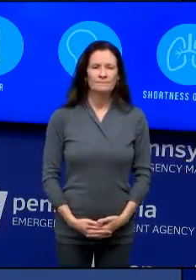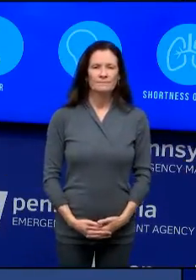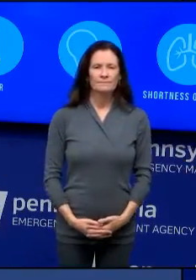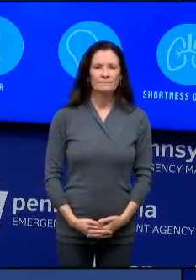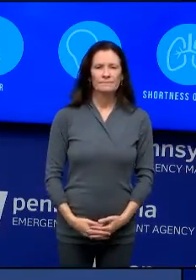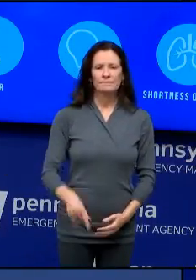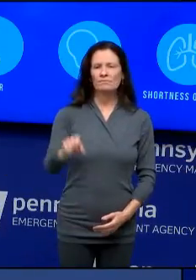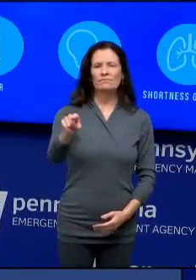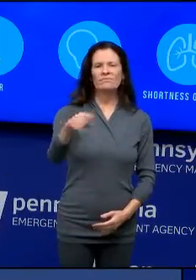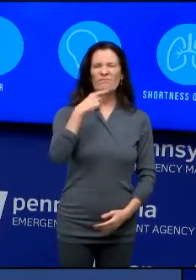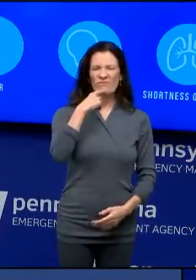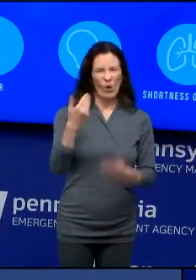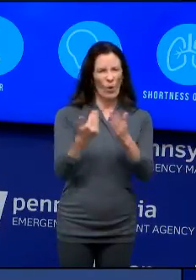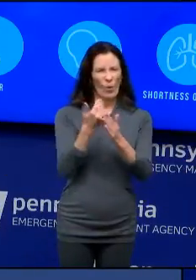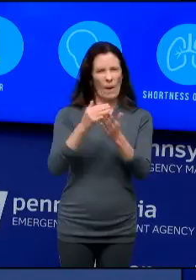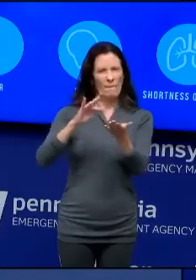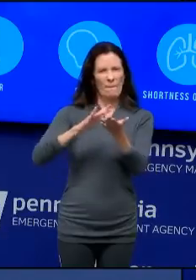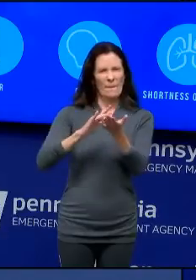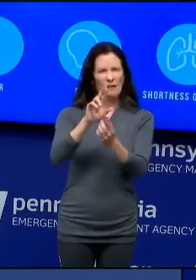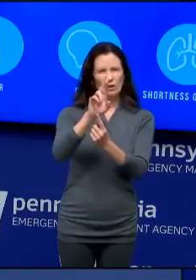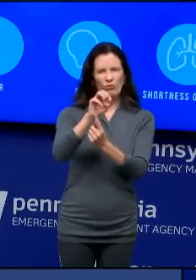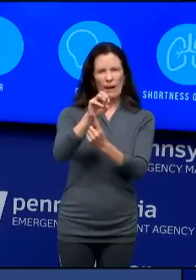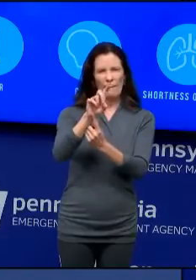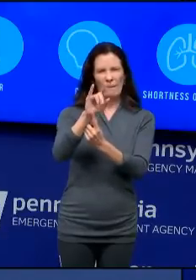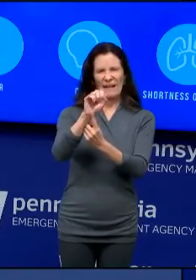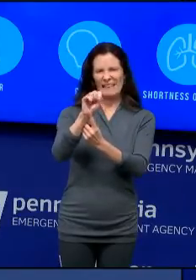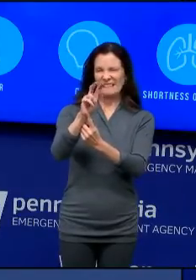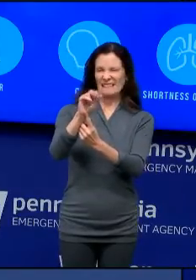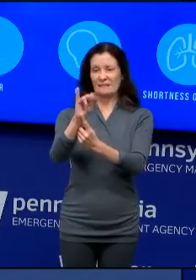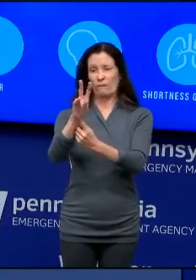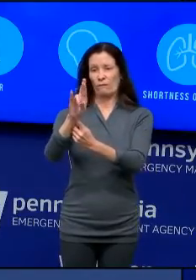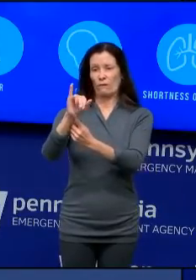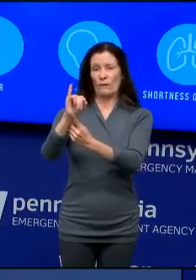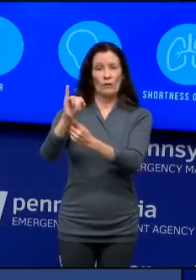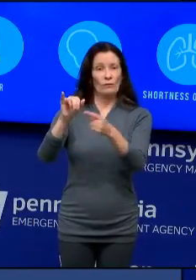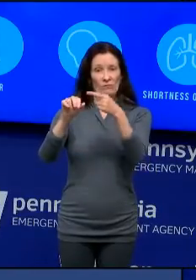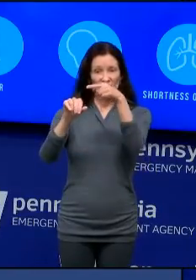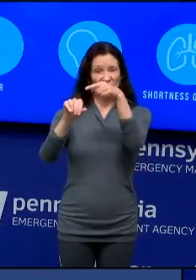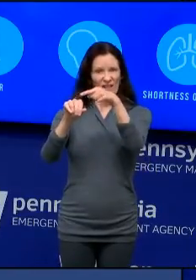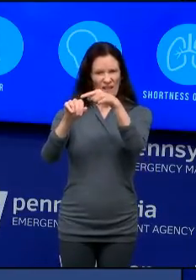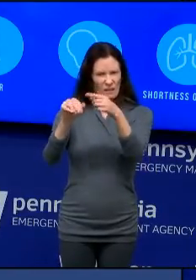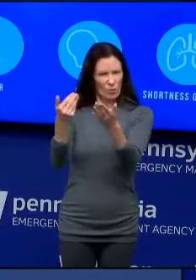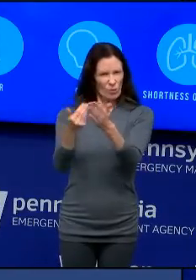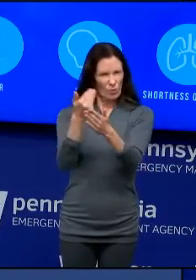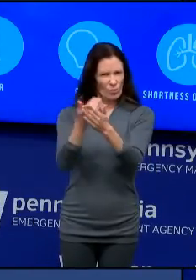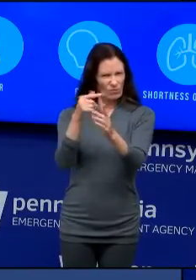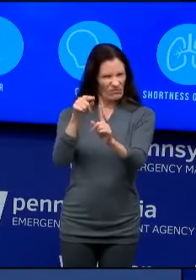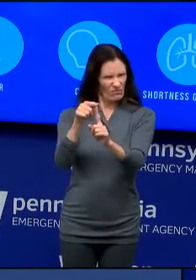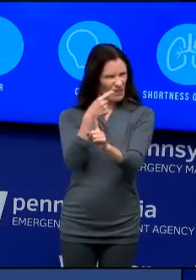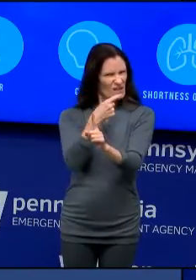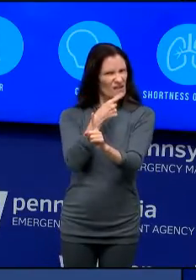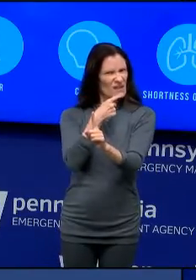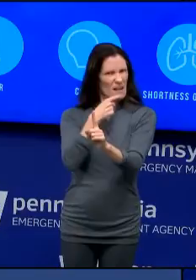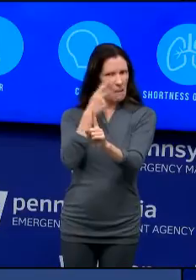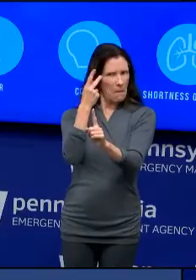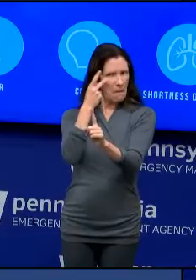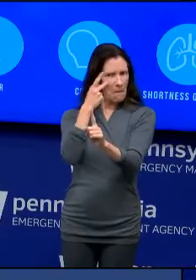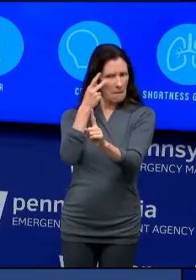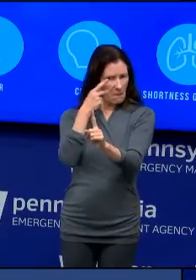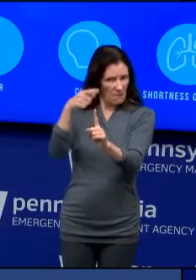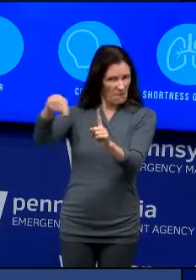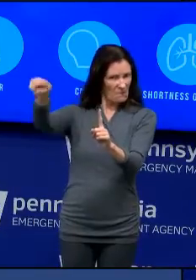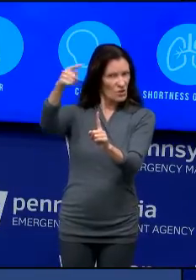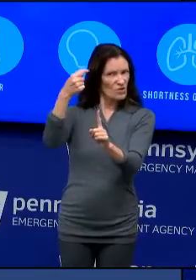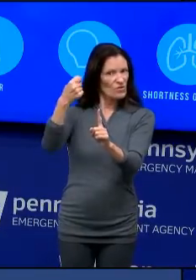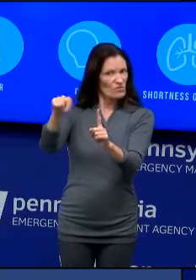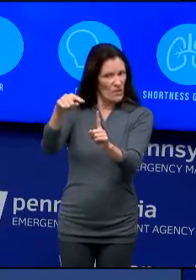new clinical trial. Could you talk a little bit about how this drug works and how long it may take to know if it is in fact an